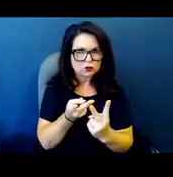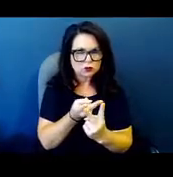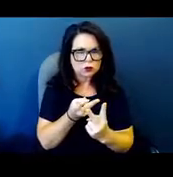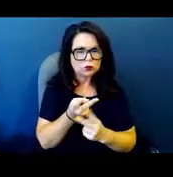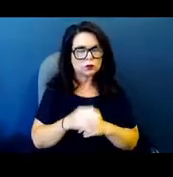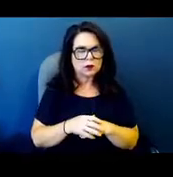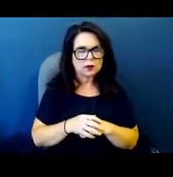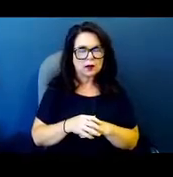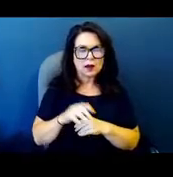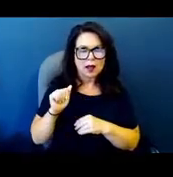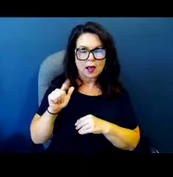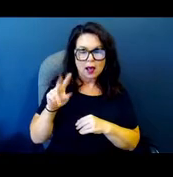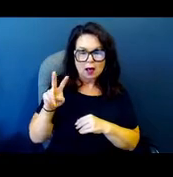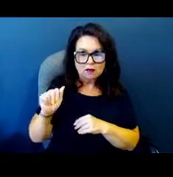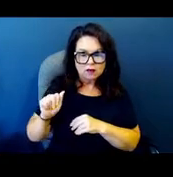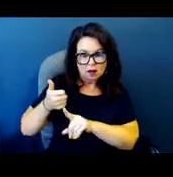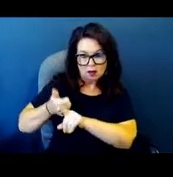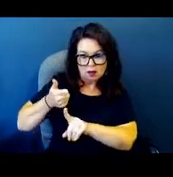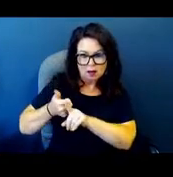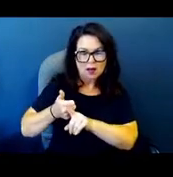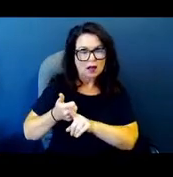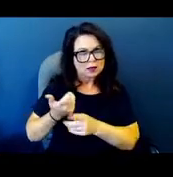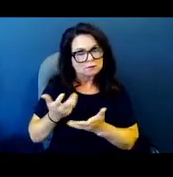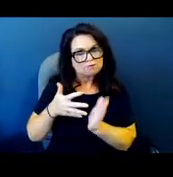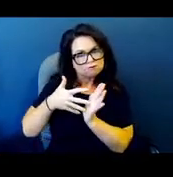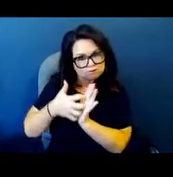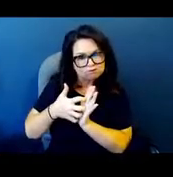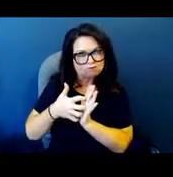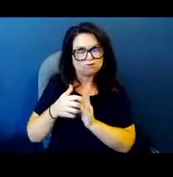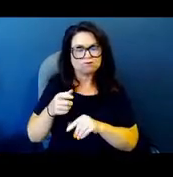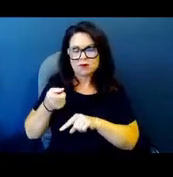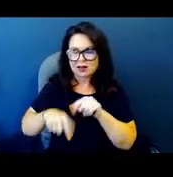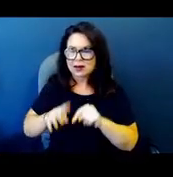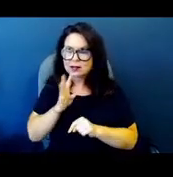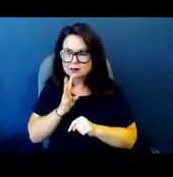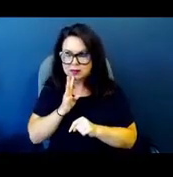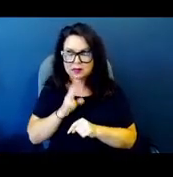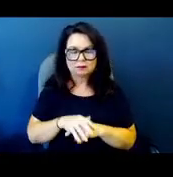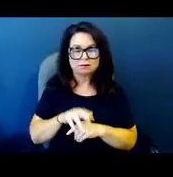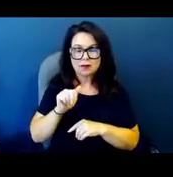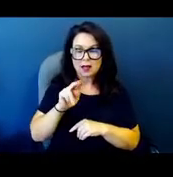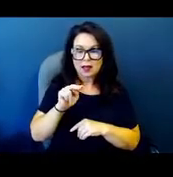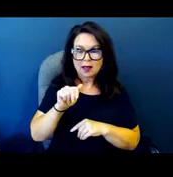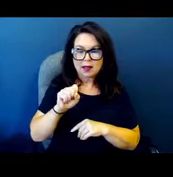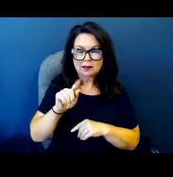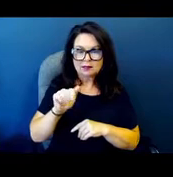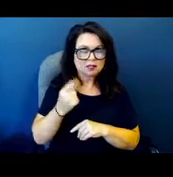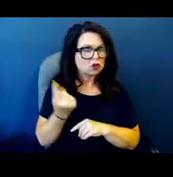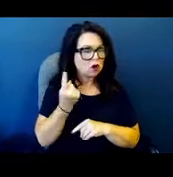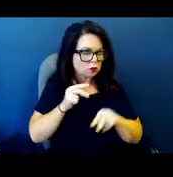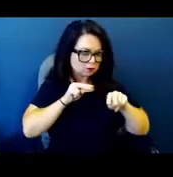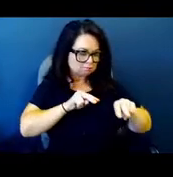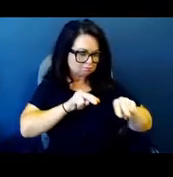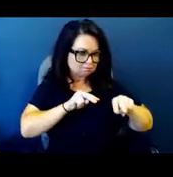Alba is fragile and cannot speak, but Anastasia always looks out for her twin, her best friend. And she proved that